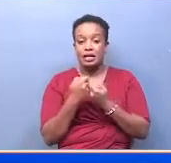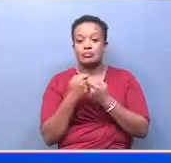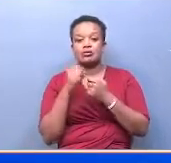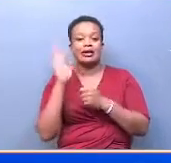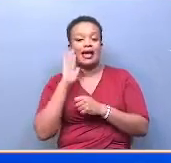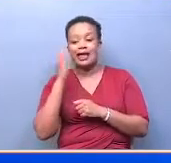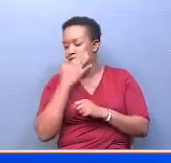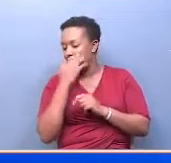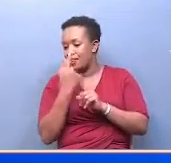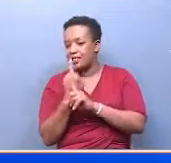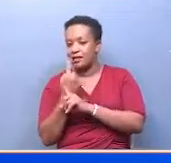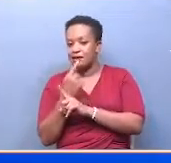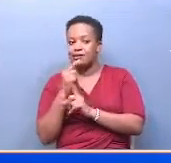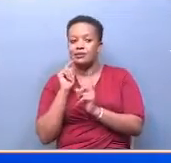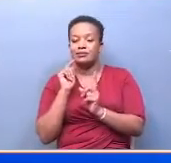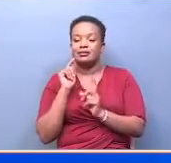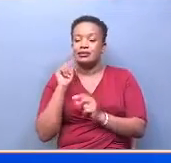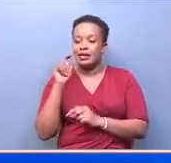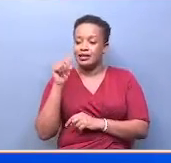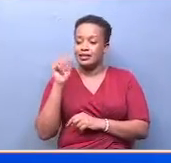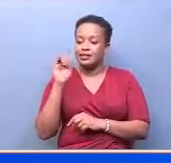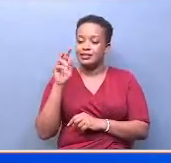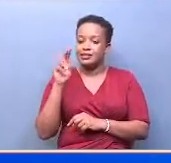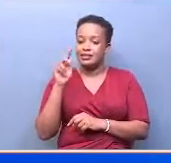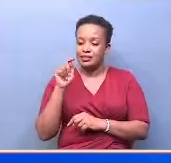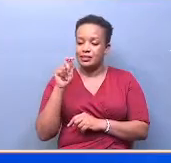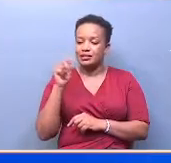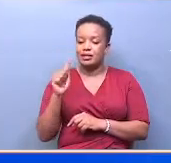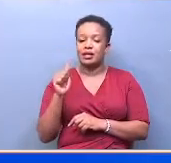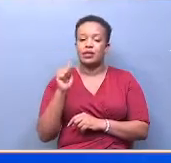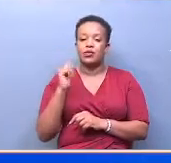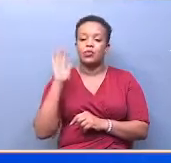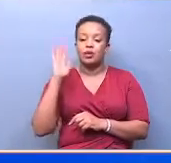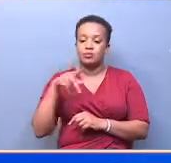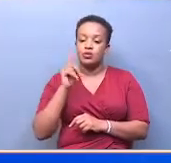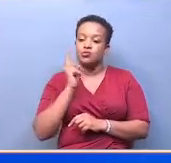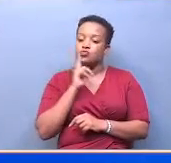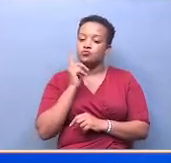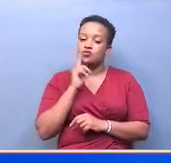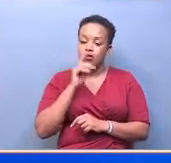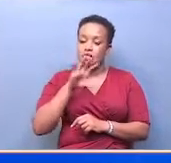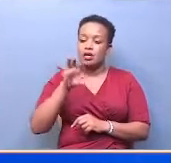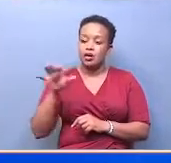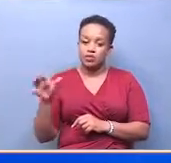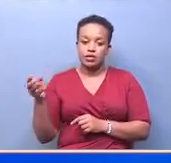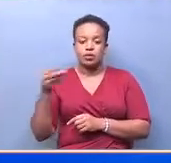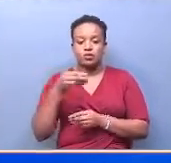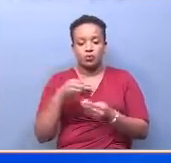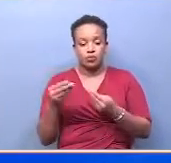origin. Taita Taveta County being in line for tomorrow's County